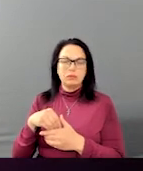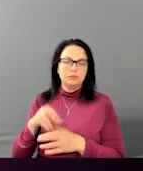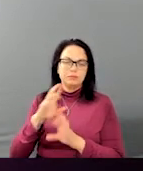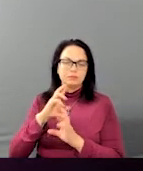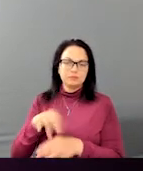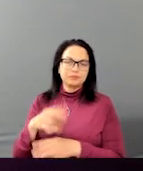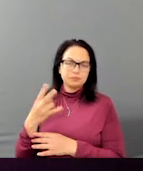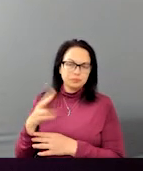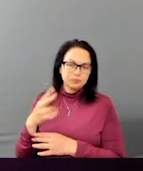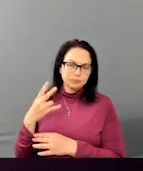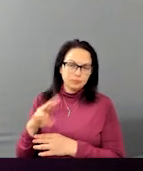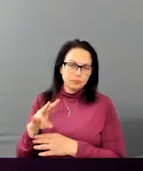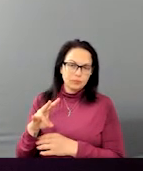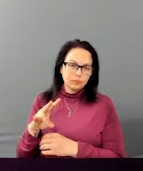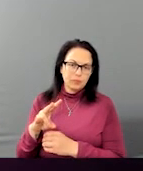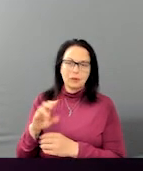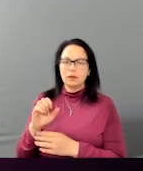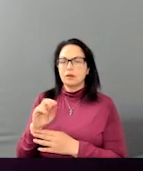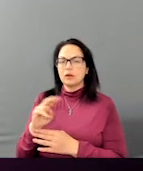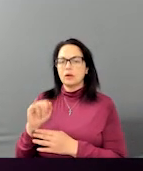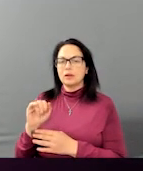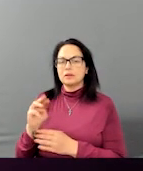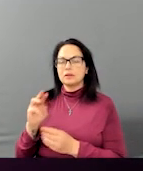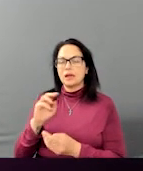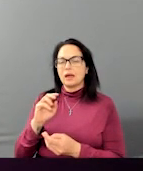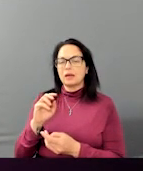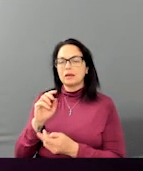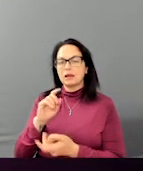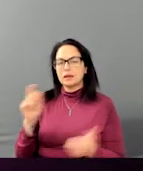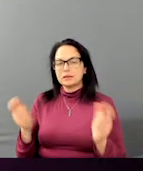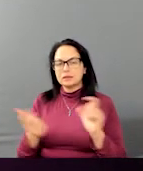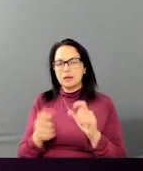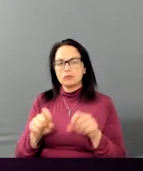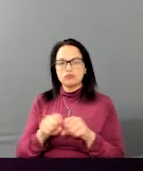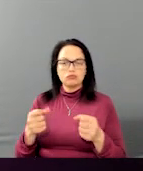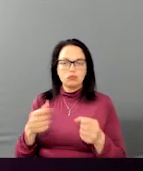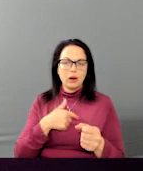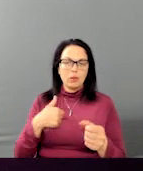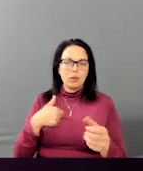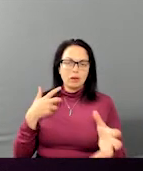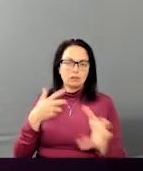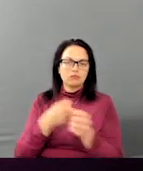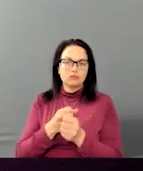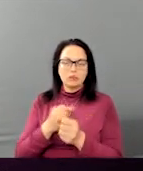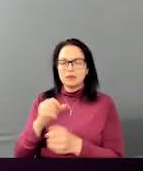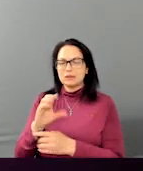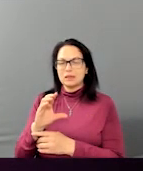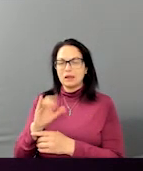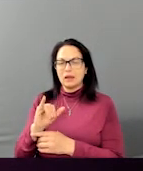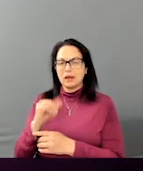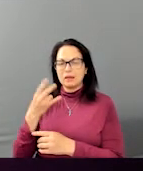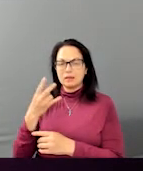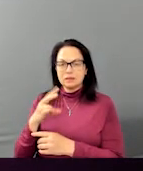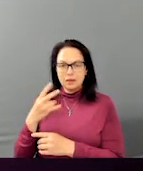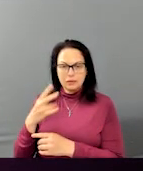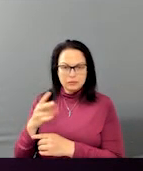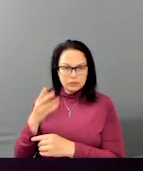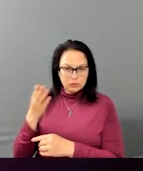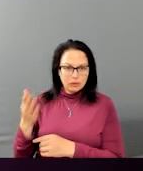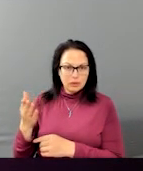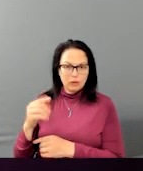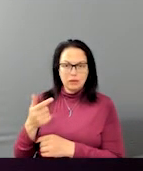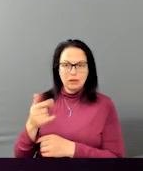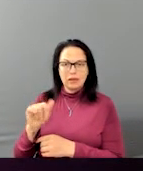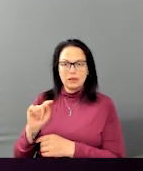So the Enzyme adapter broke when we upgraded to React 17. So here is a